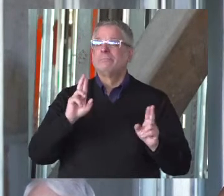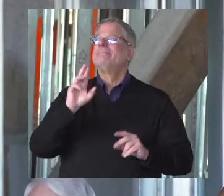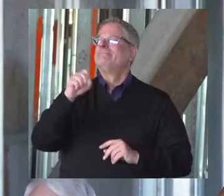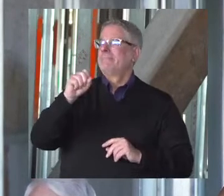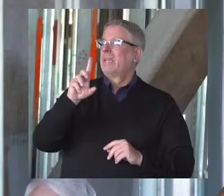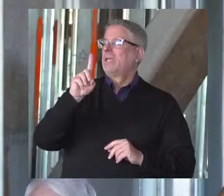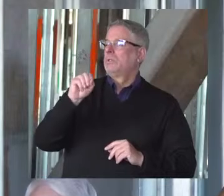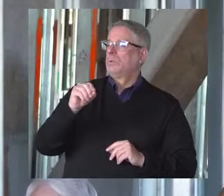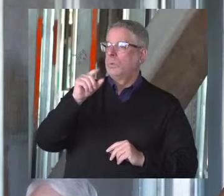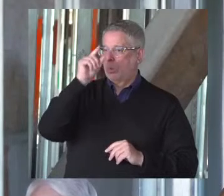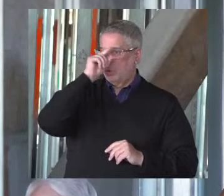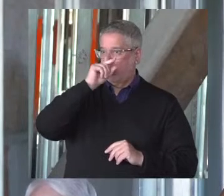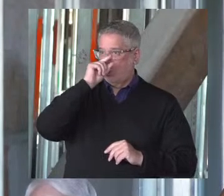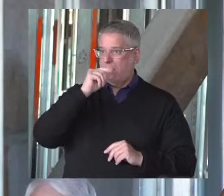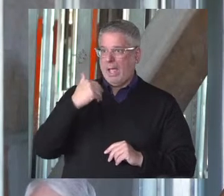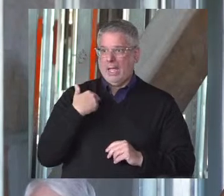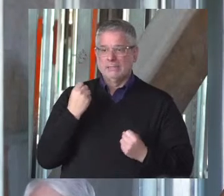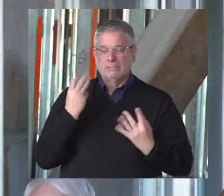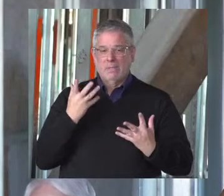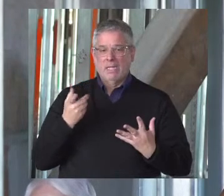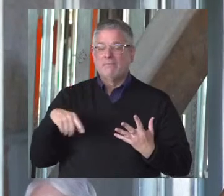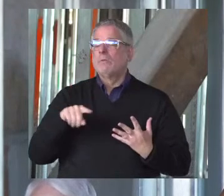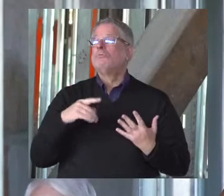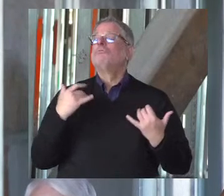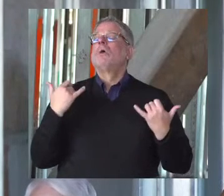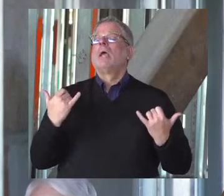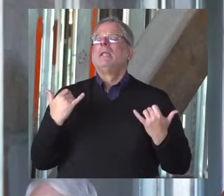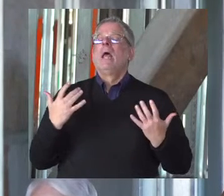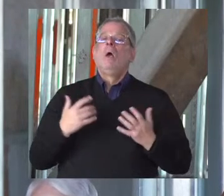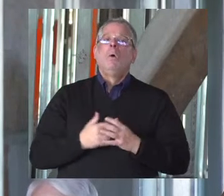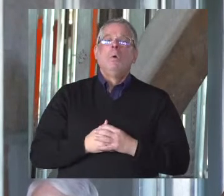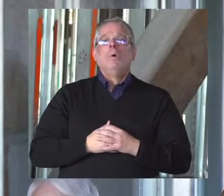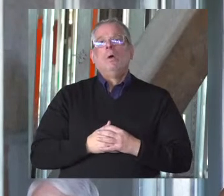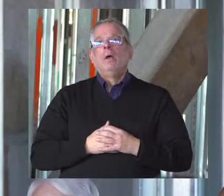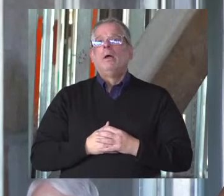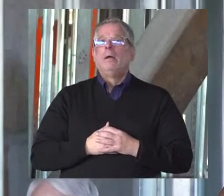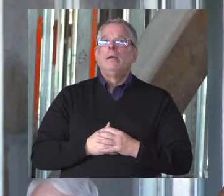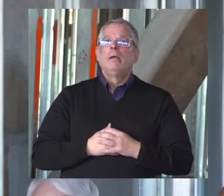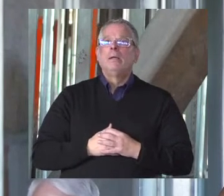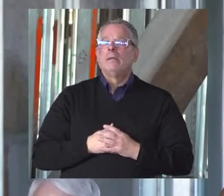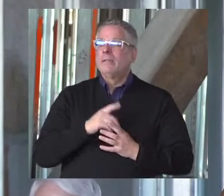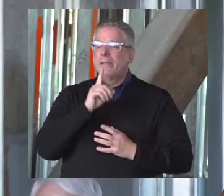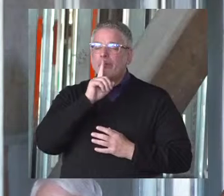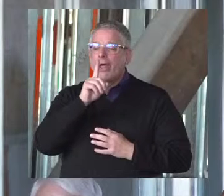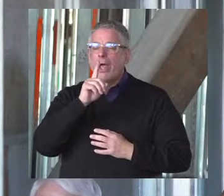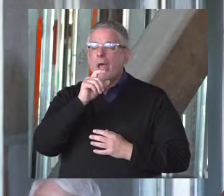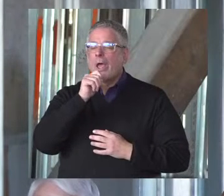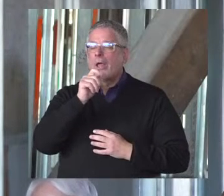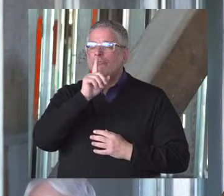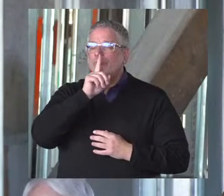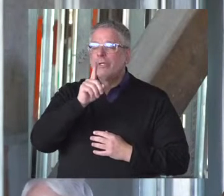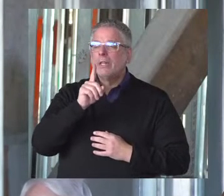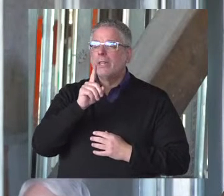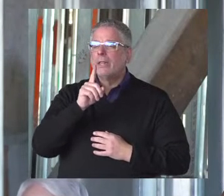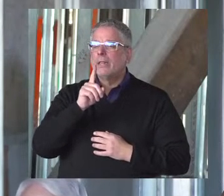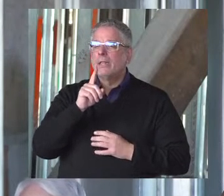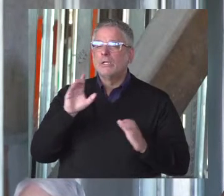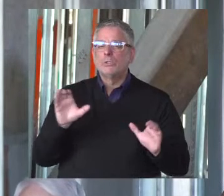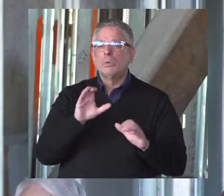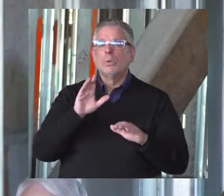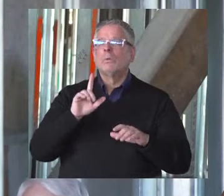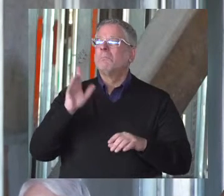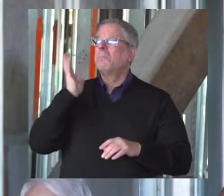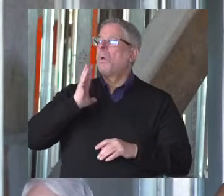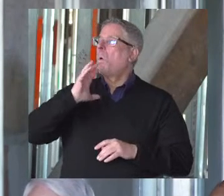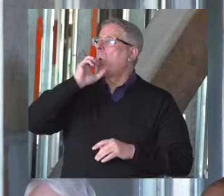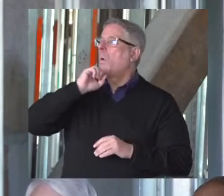for example, Google has many of them. Right now, they're at scales where they're not really doing anything that you can't do on a classical